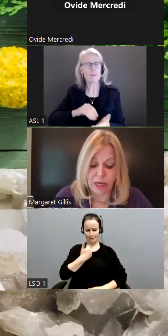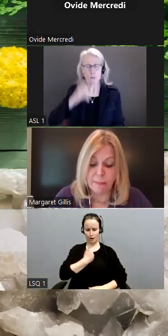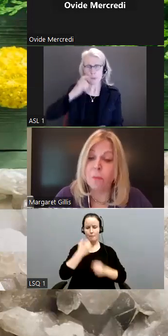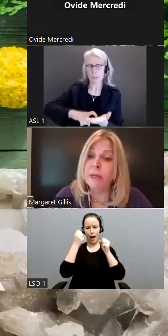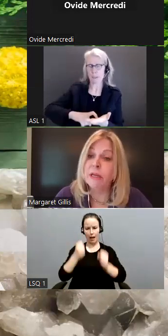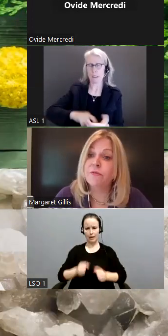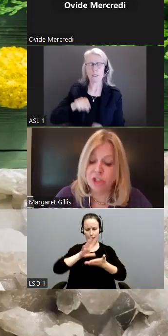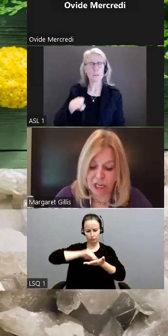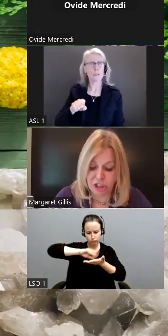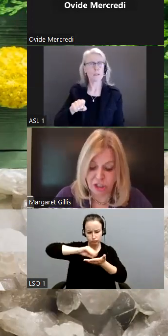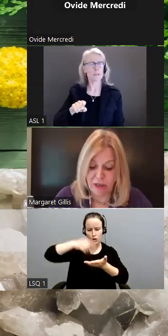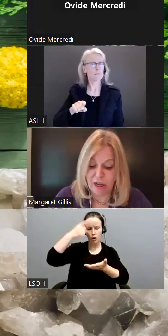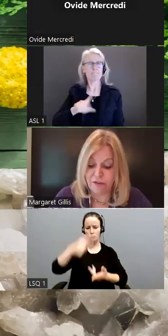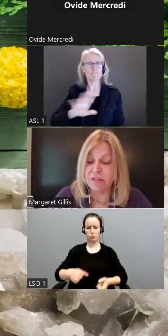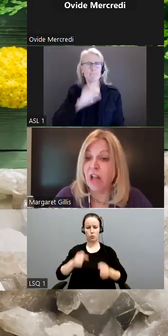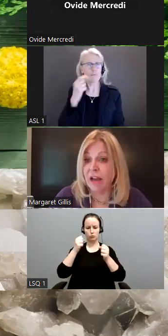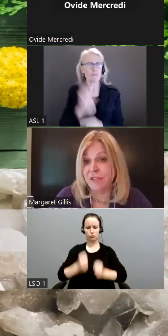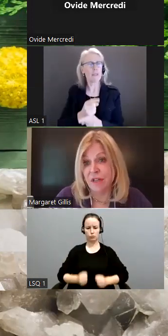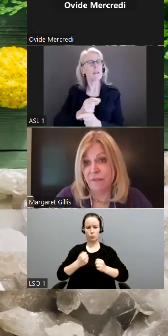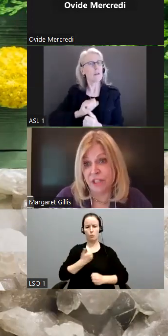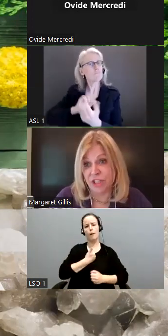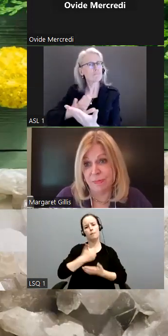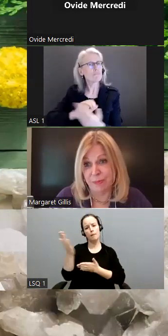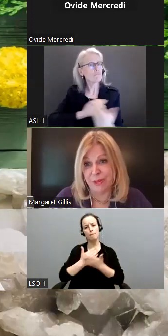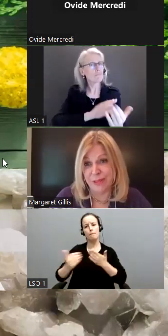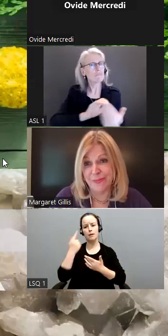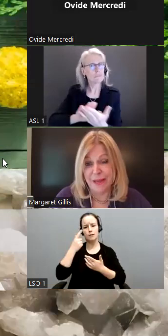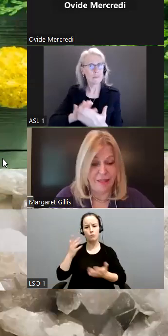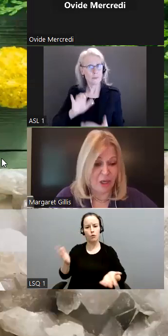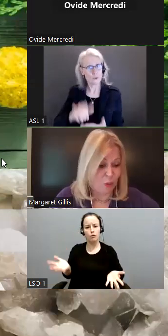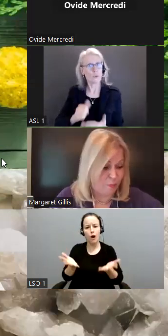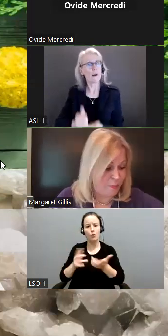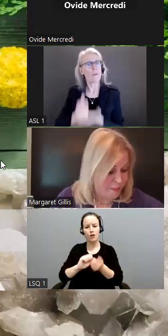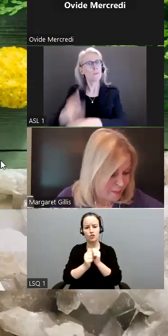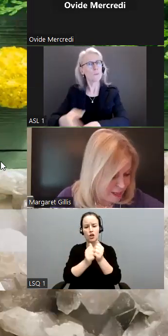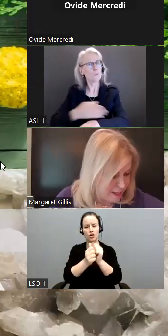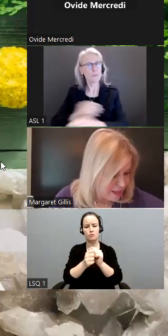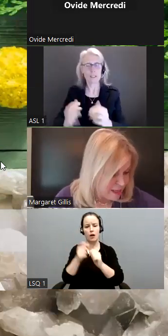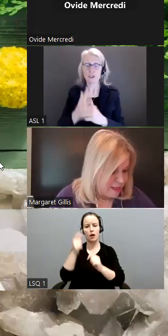in bringing about meaningful change that affect the lives of Indigenous peoples. Thank you.